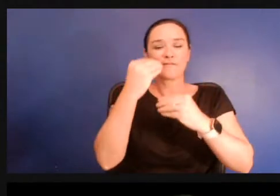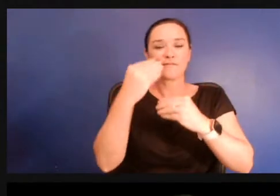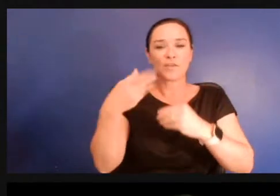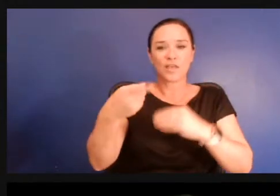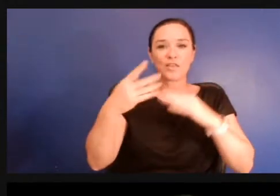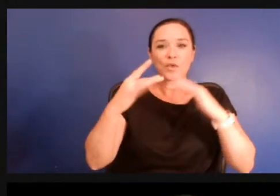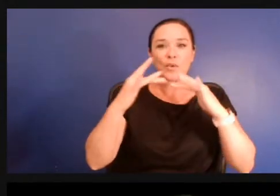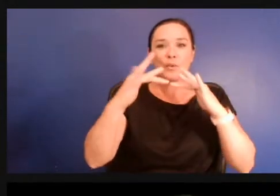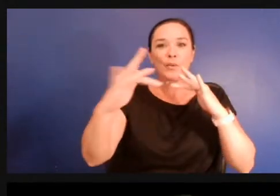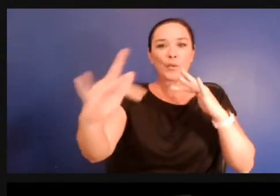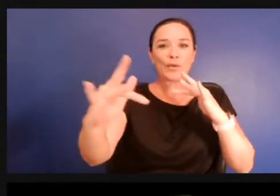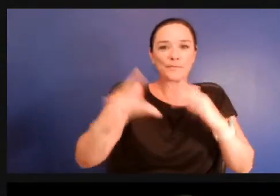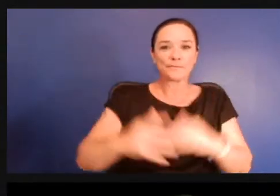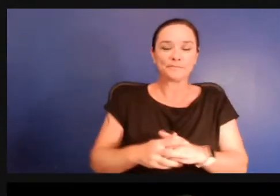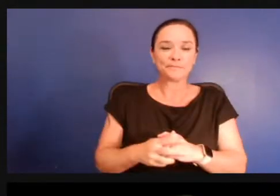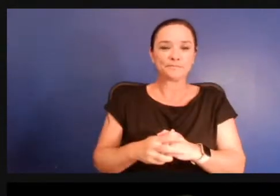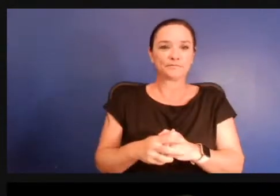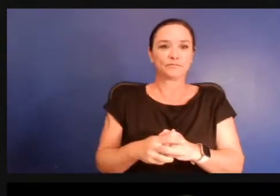the desert.